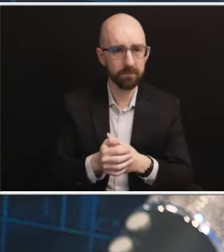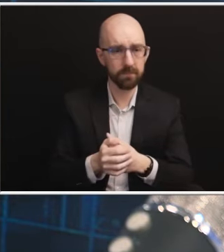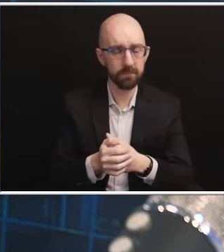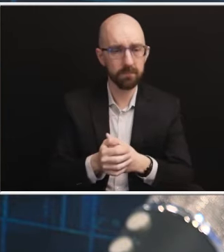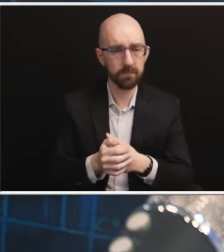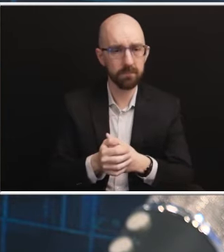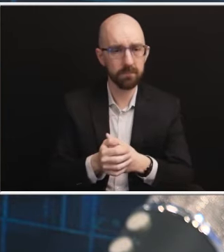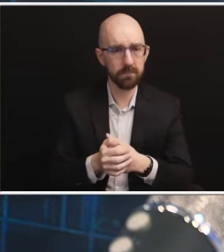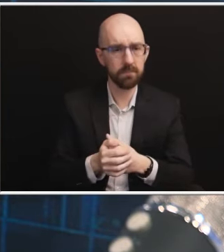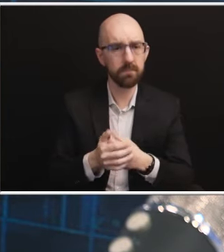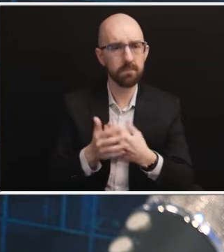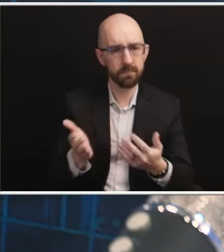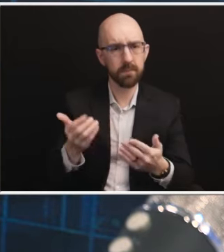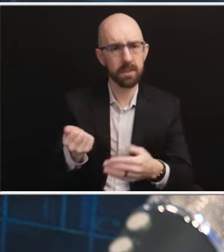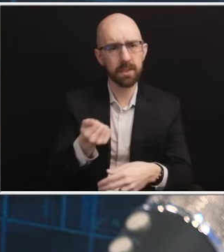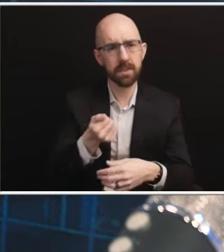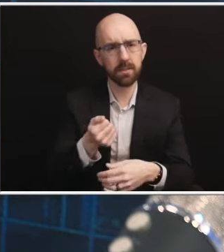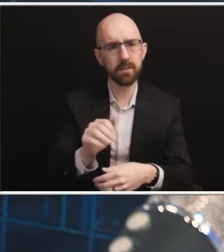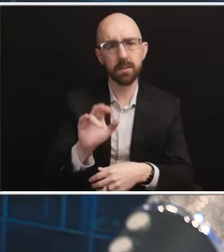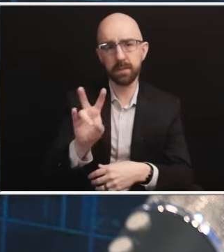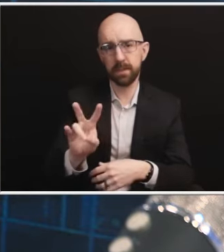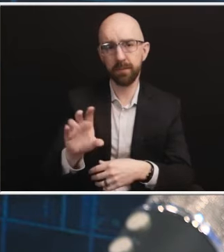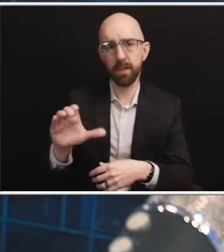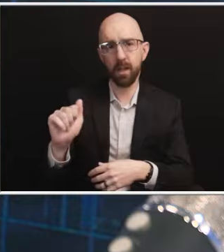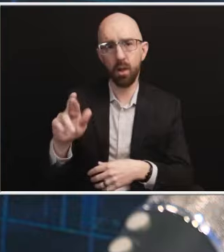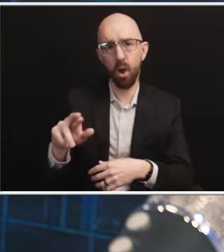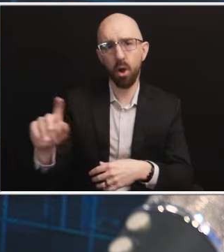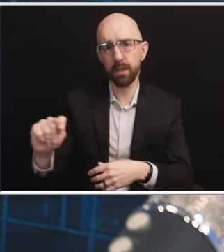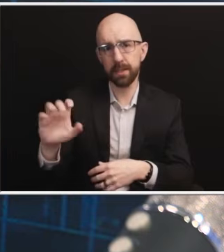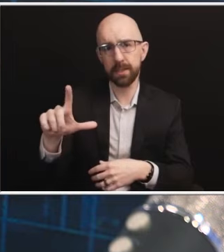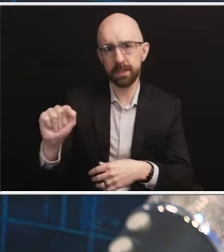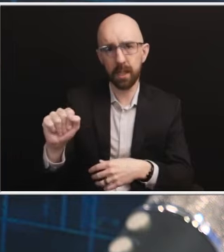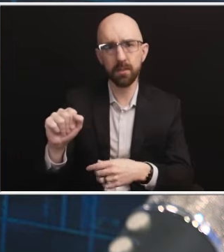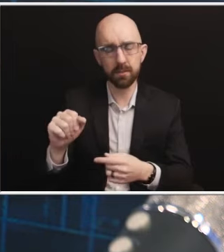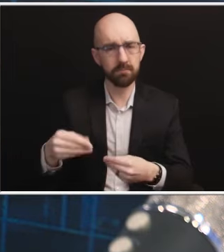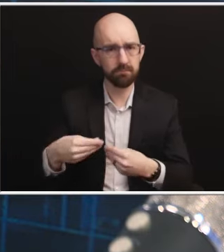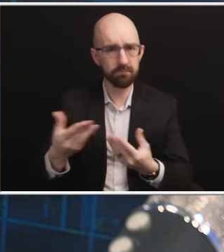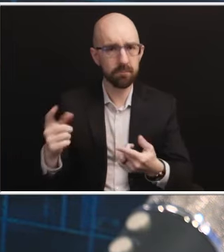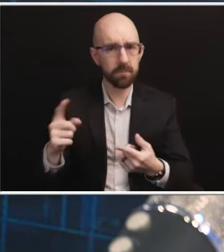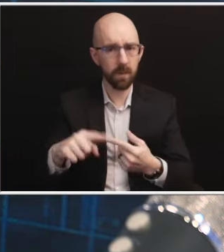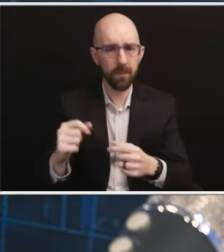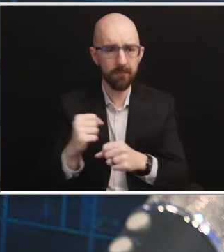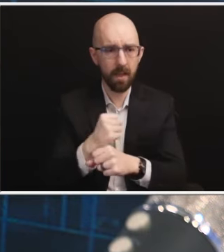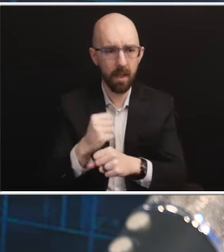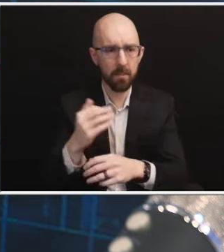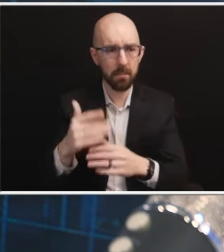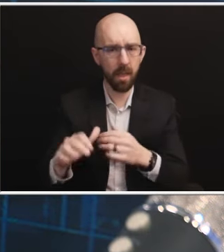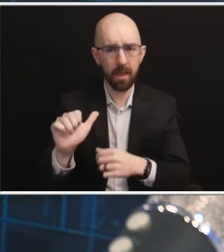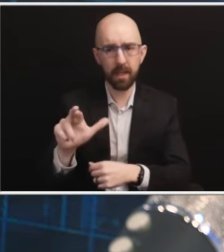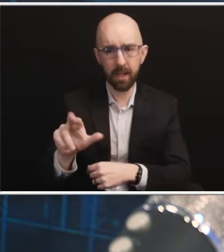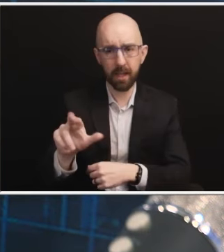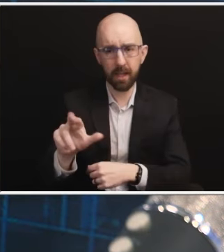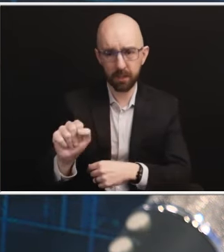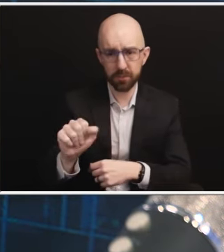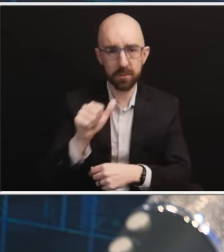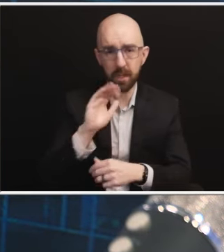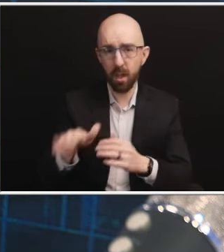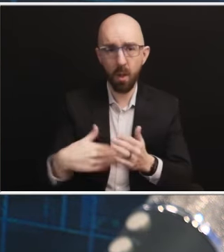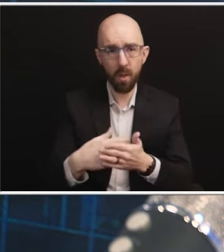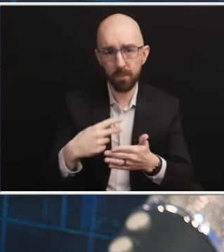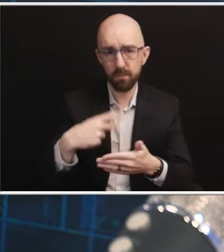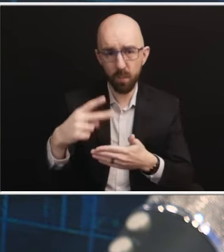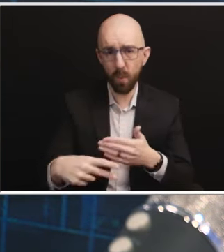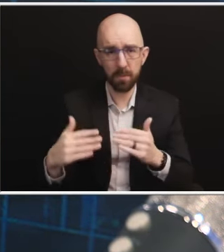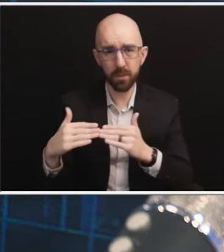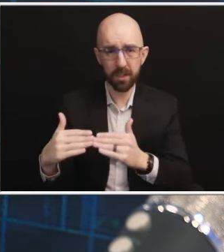While there are 7 CAR T-cell therapies to fight blood cancers, not all programs or clinical trials are equal. The national